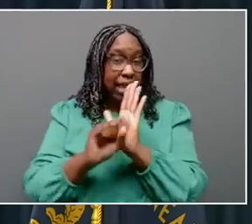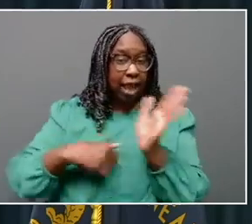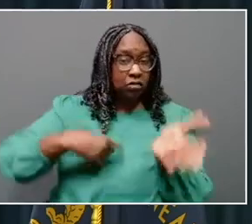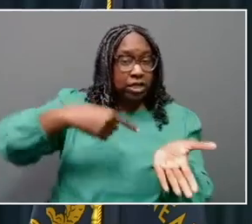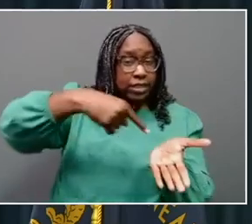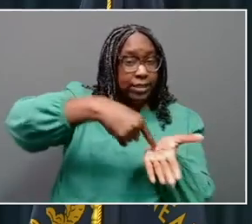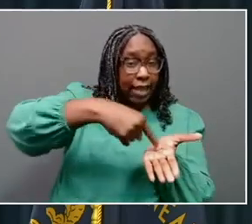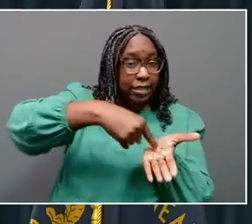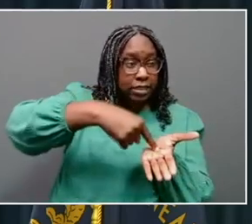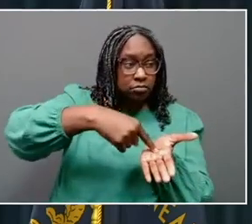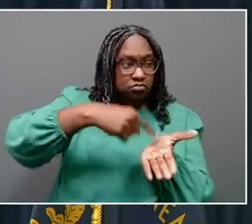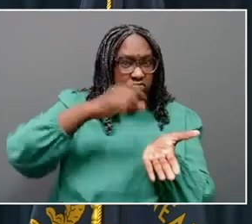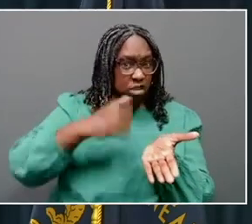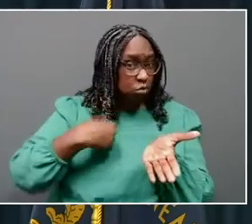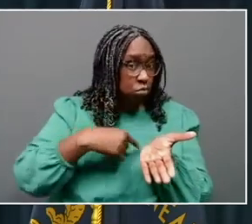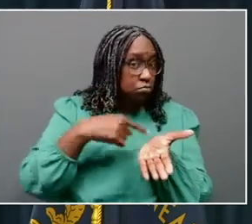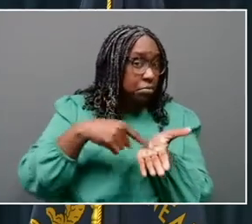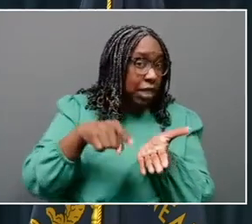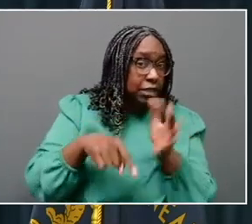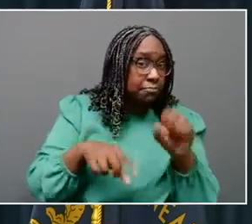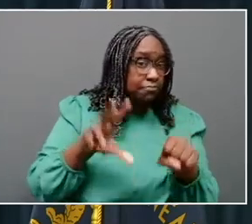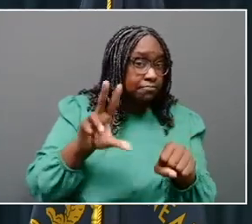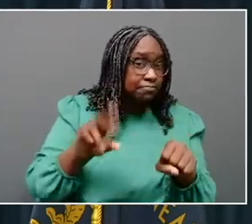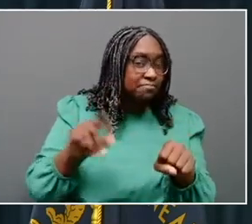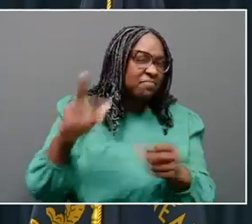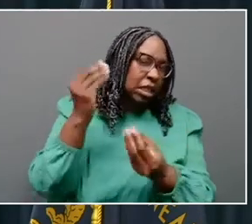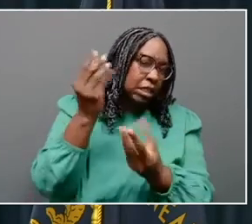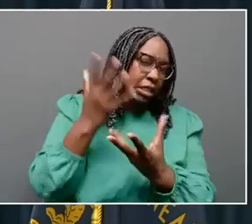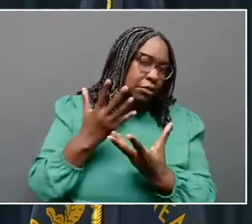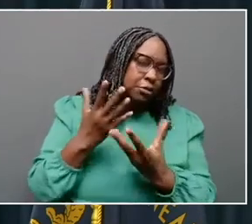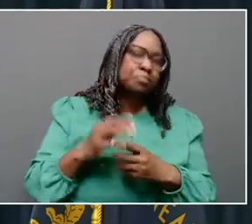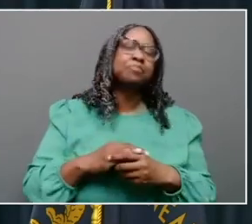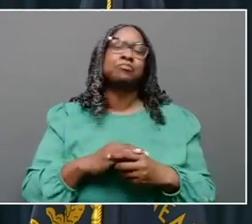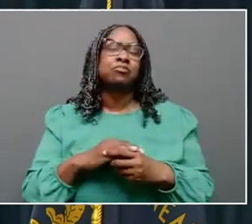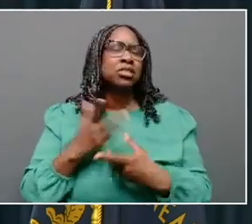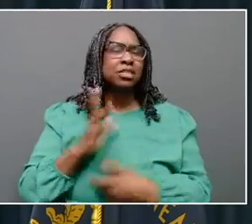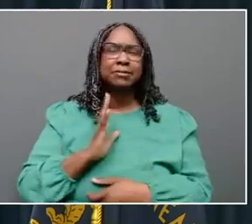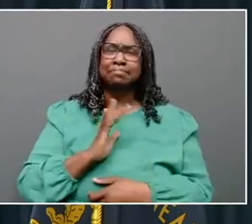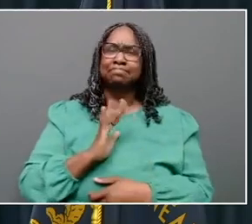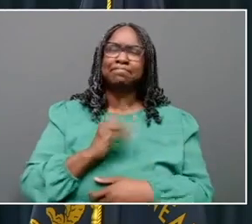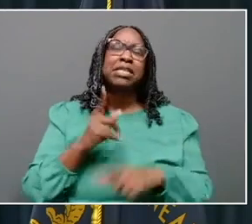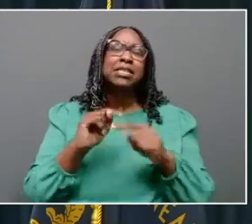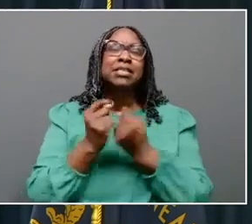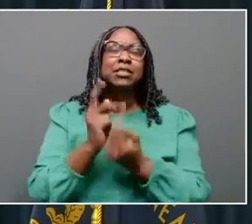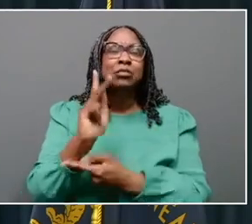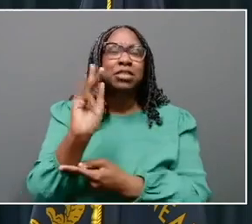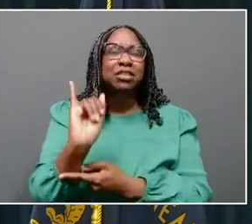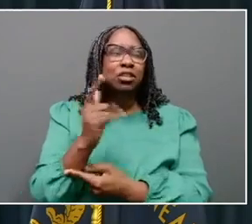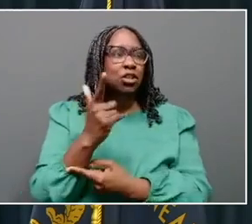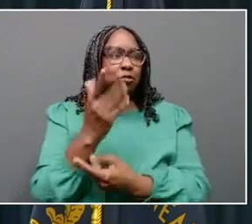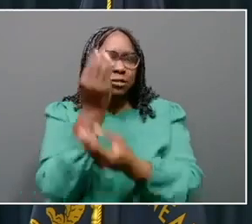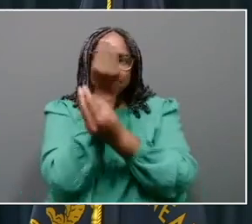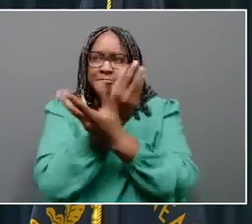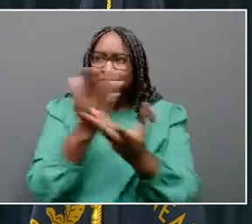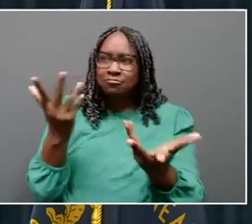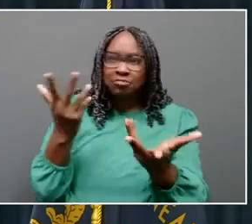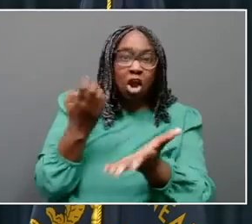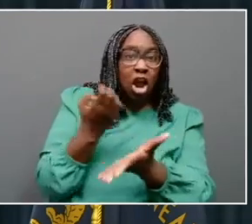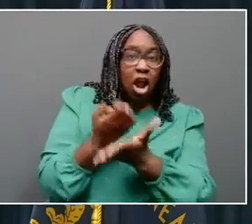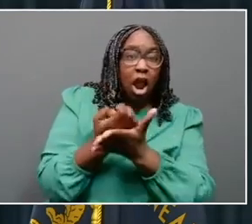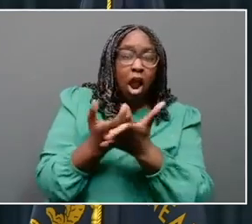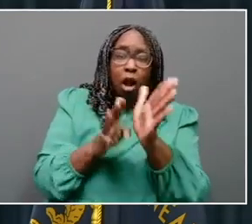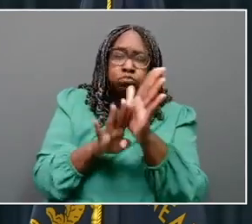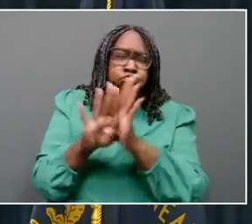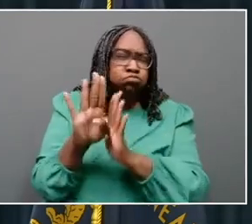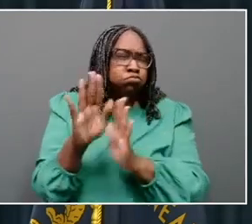Kentucky's economy. This is a fantastic milestone for Team Kentucky as we show everyone that our economy is booming, our pension